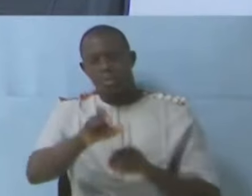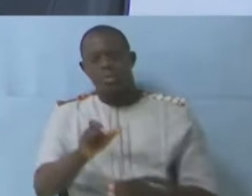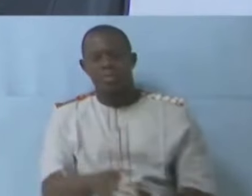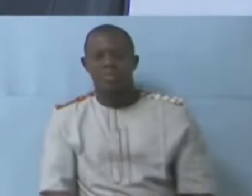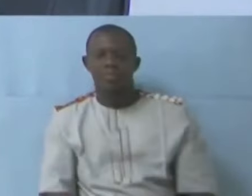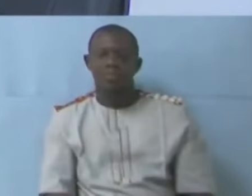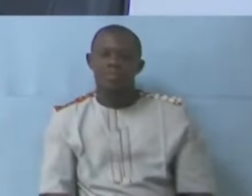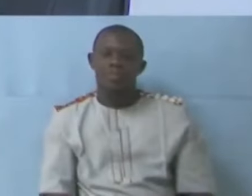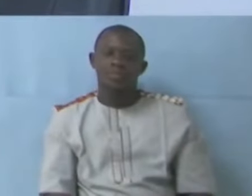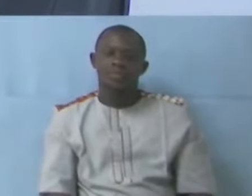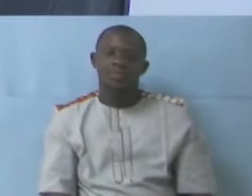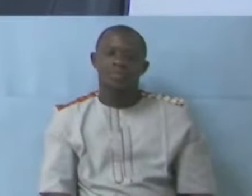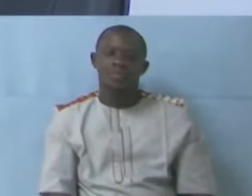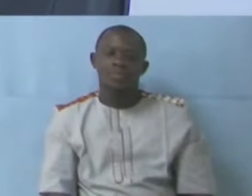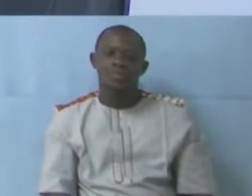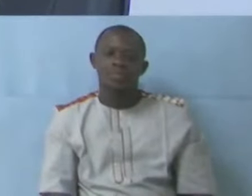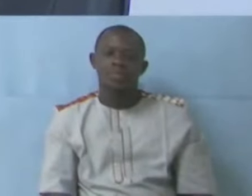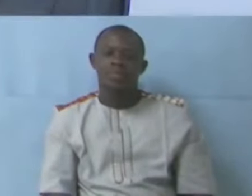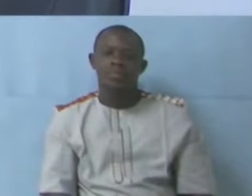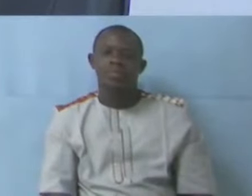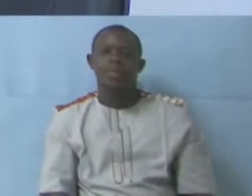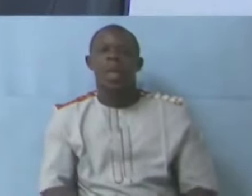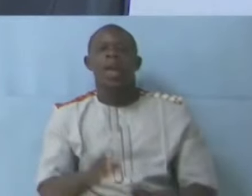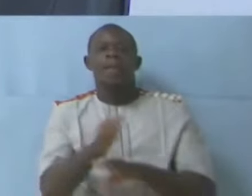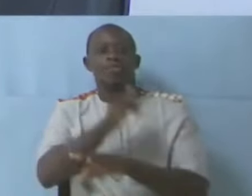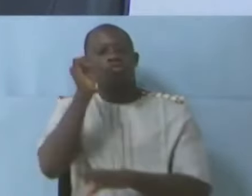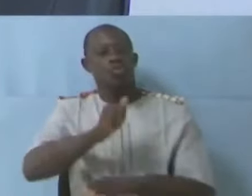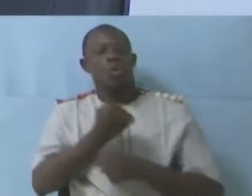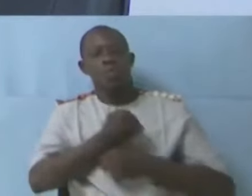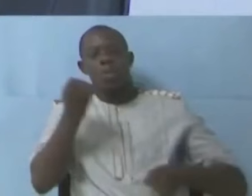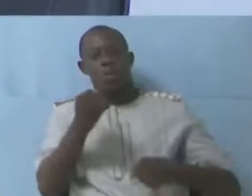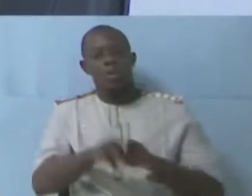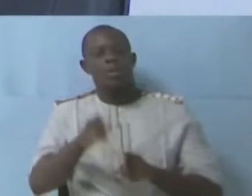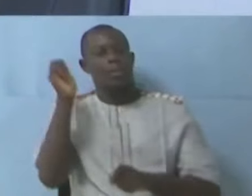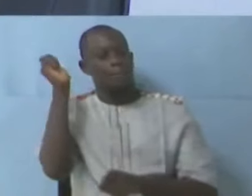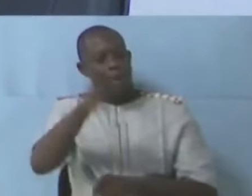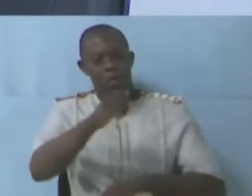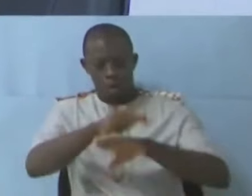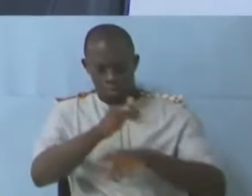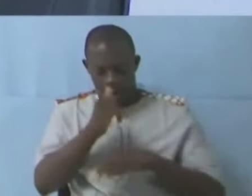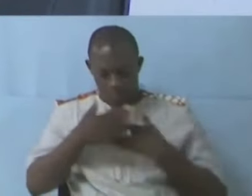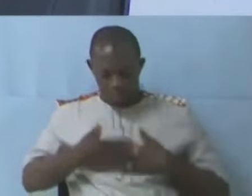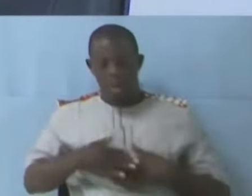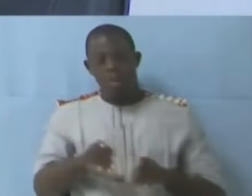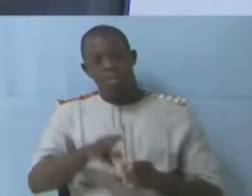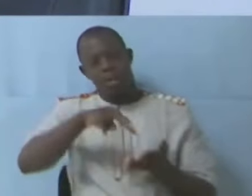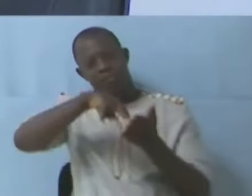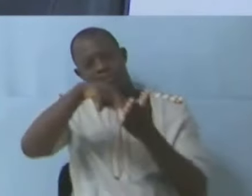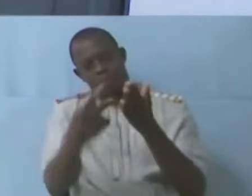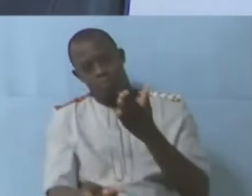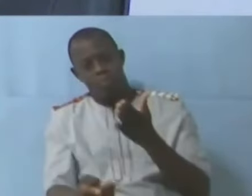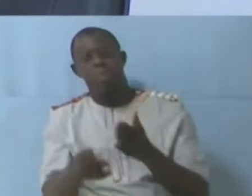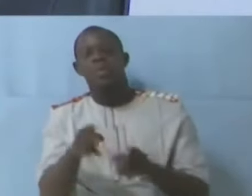bo mudure touch ma loho bi hit me with a gun, then I fell down. He pulled me down. He wrestled me